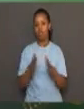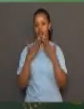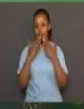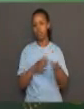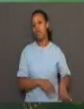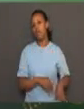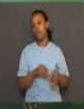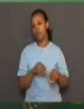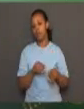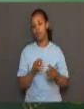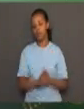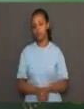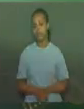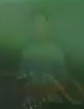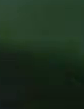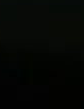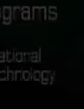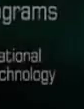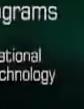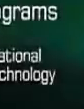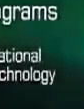Thank you, teacher. Thank you, students.